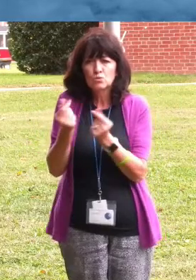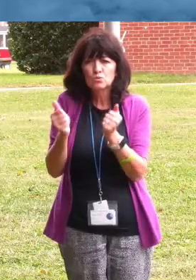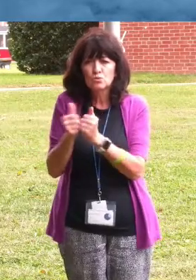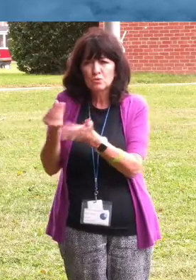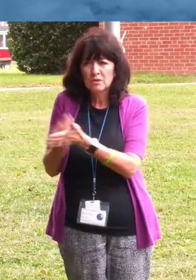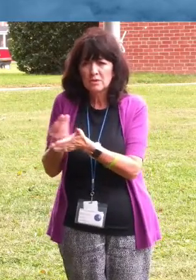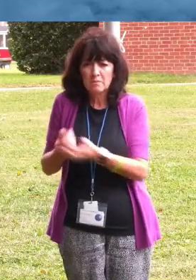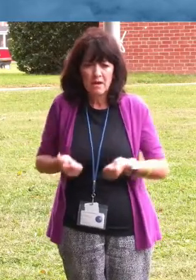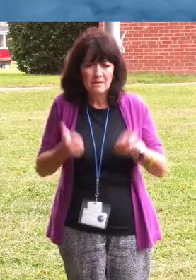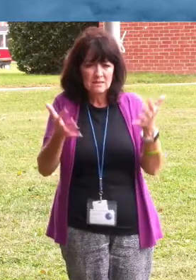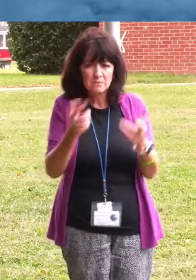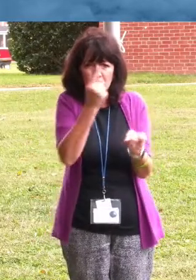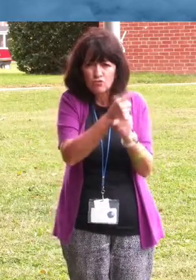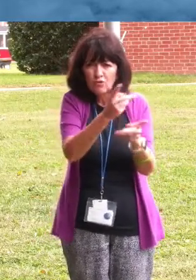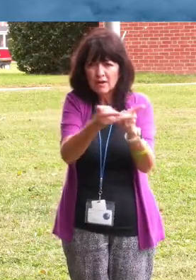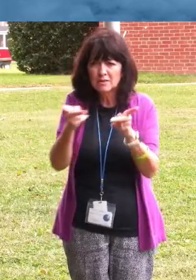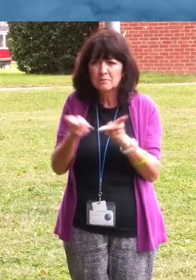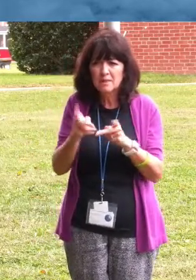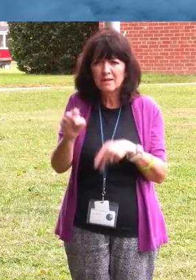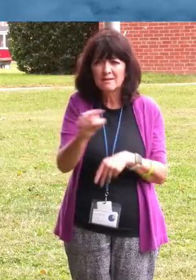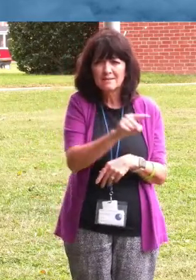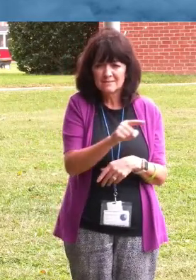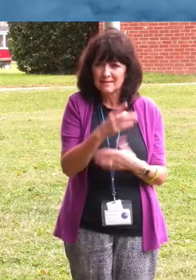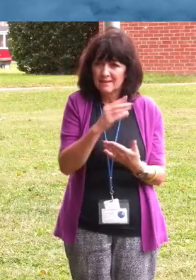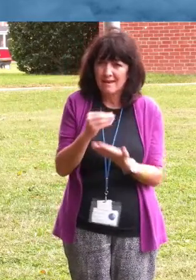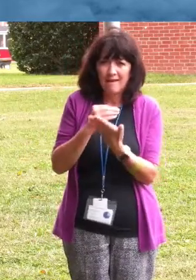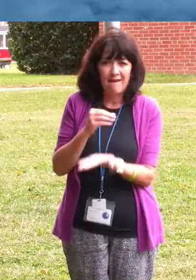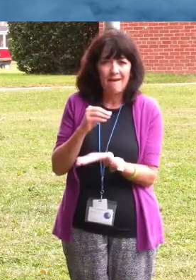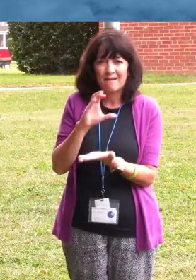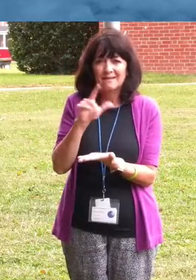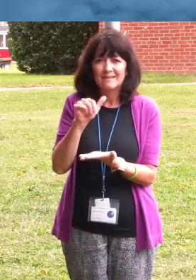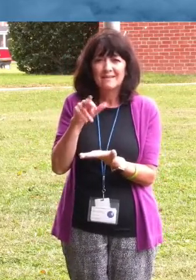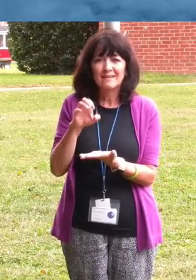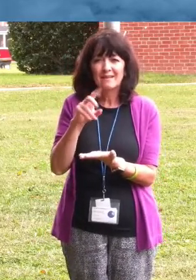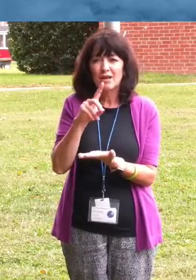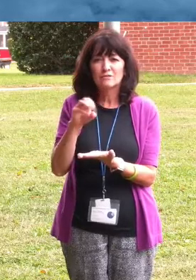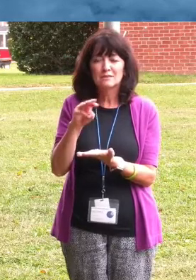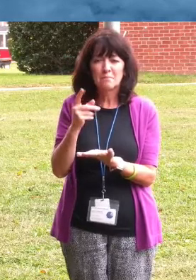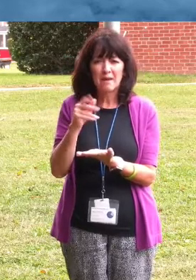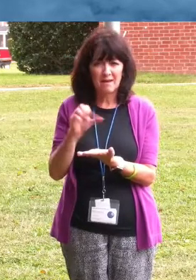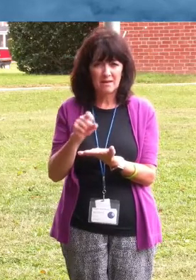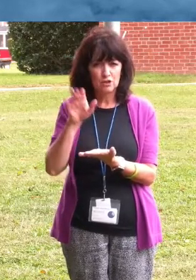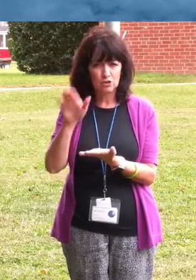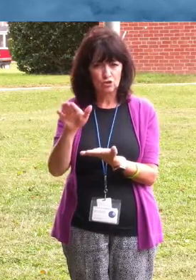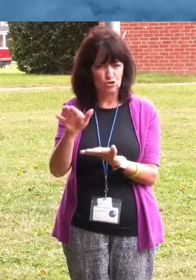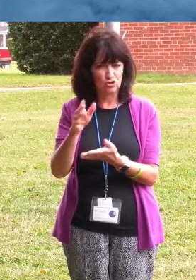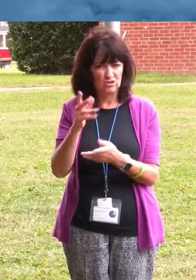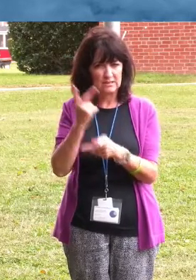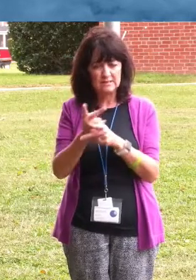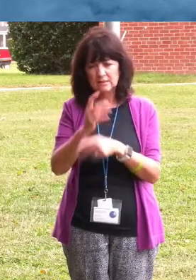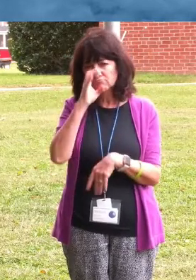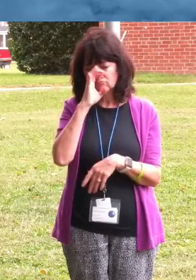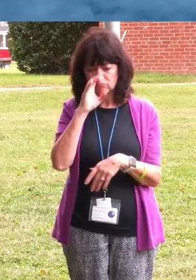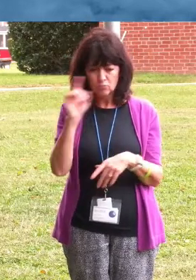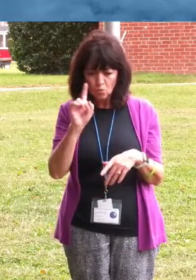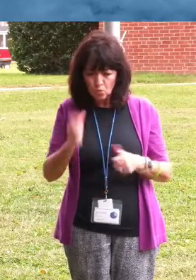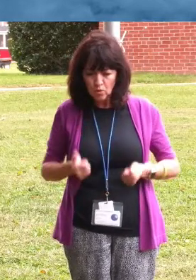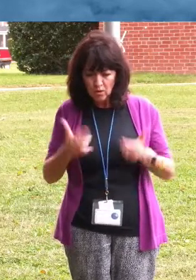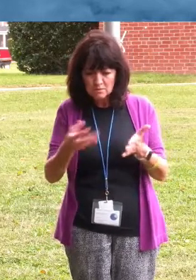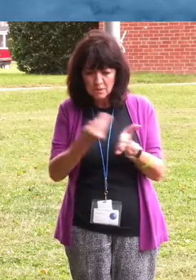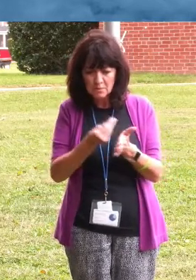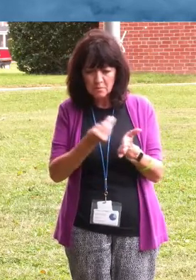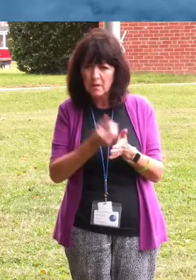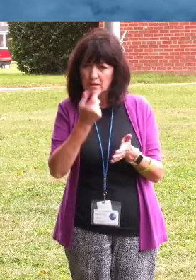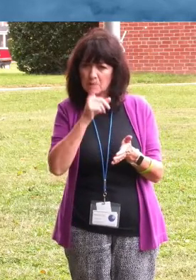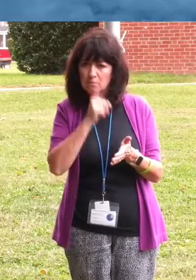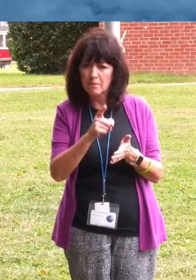checklist behind the mayor is Claire DeMatteis, who keeps us straight on the lines and where we can spend funds and where we can't. But I want to touch a